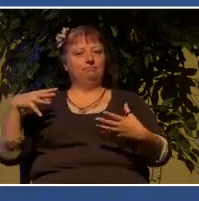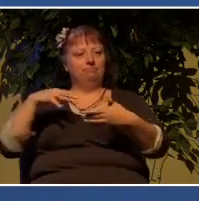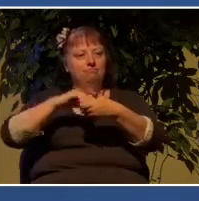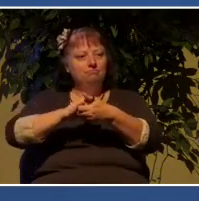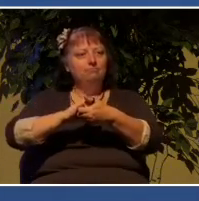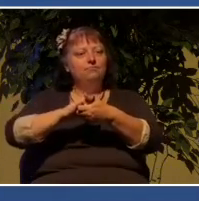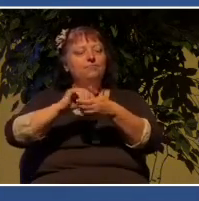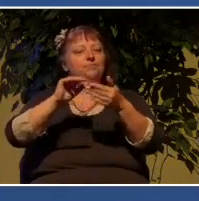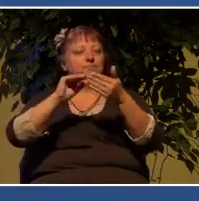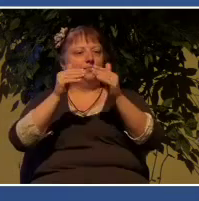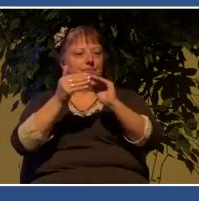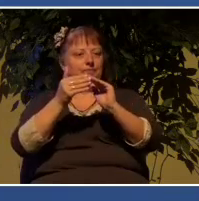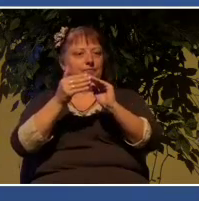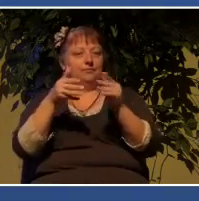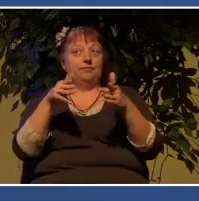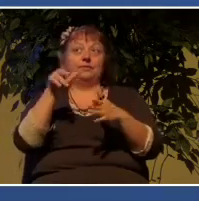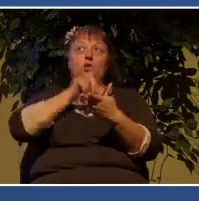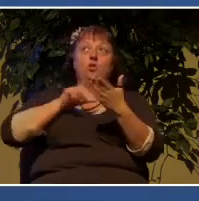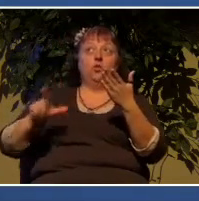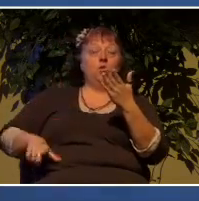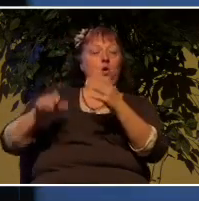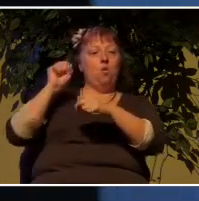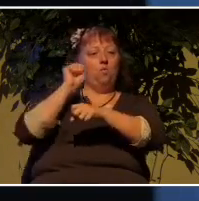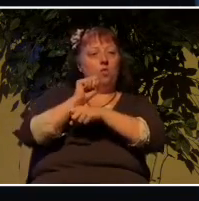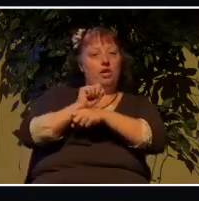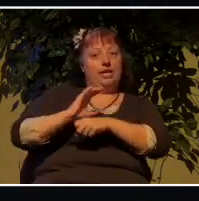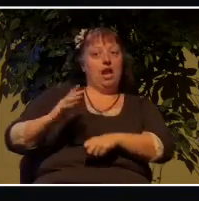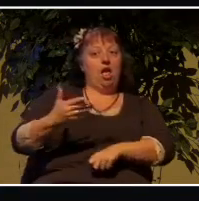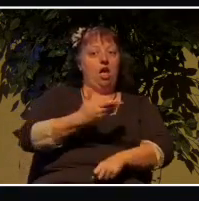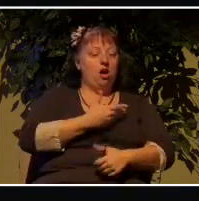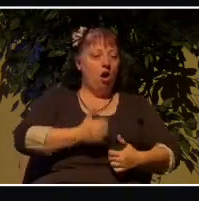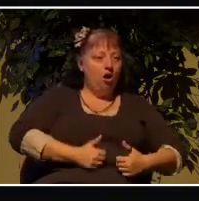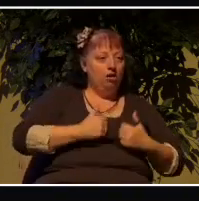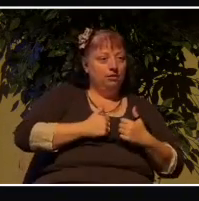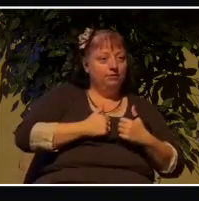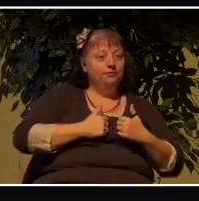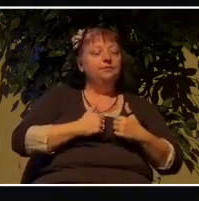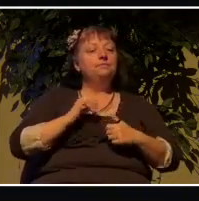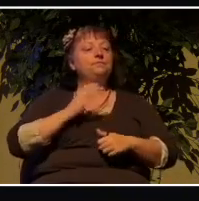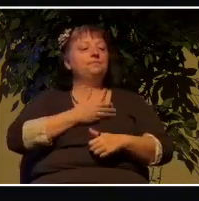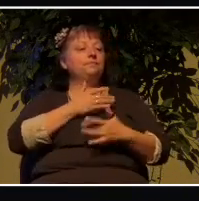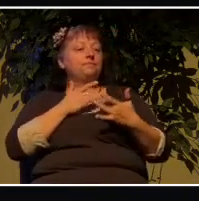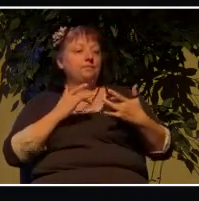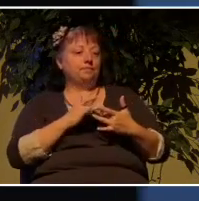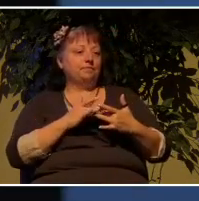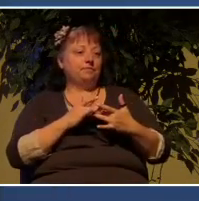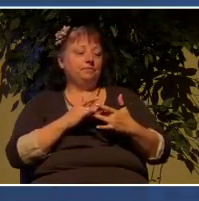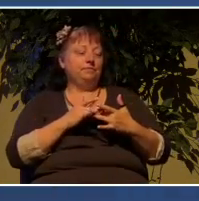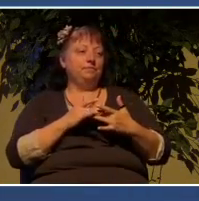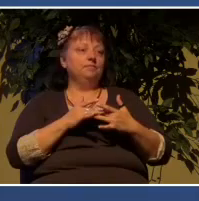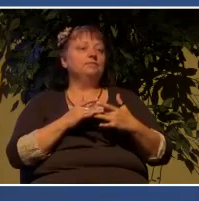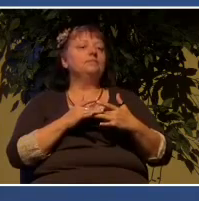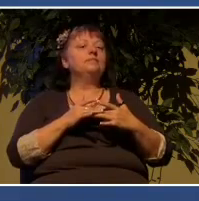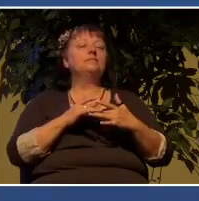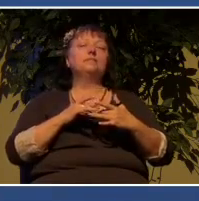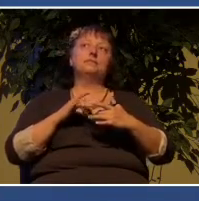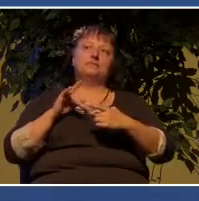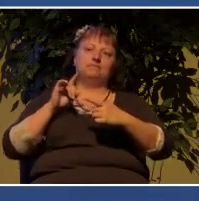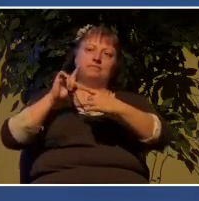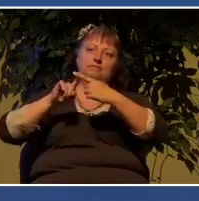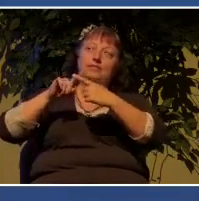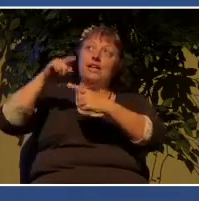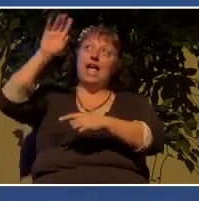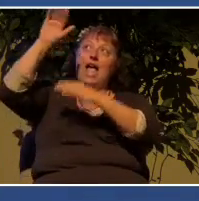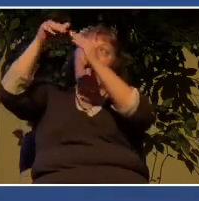work in our lives and in our relationships until the values of heaven become increasingly the